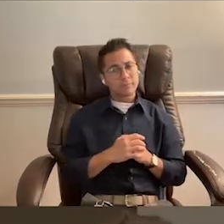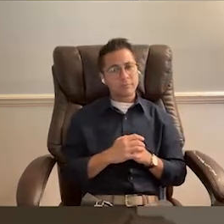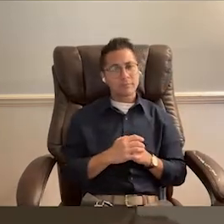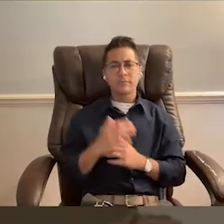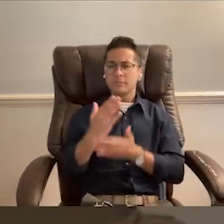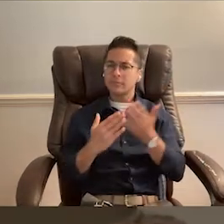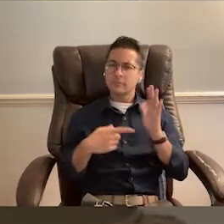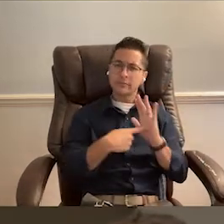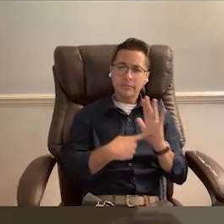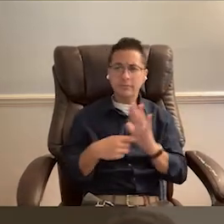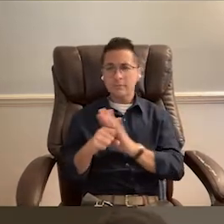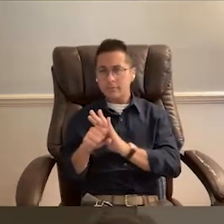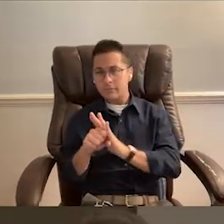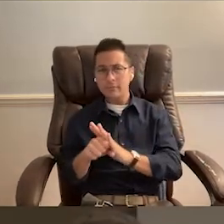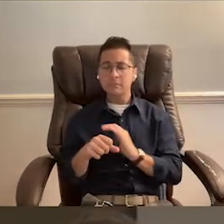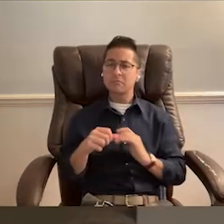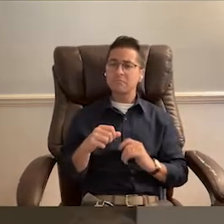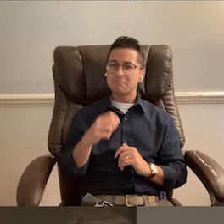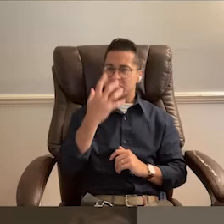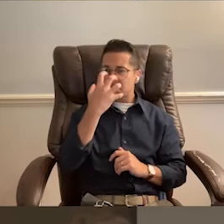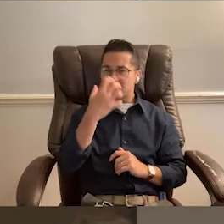a greater incidence of depression.